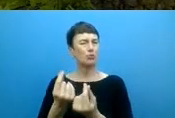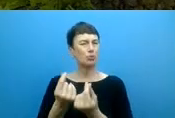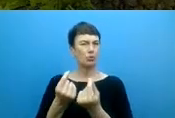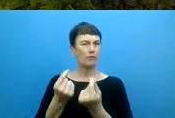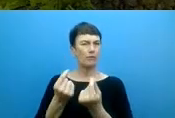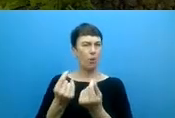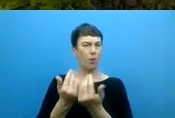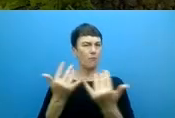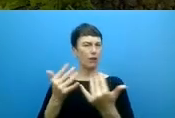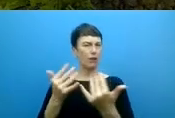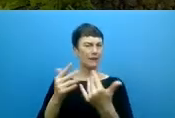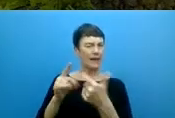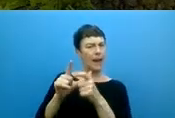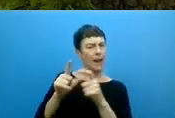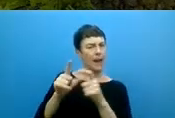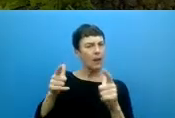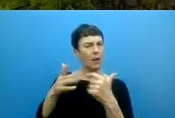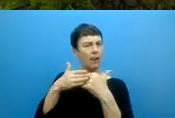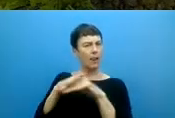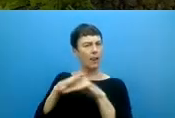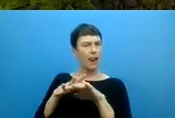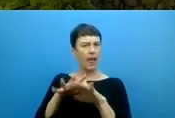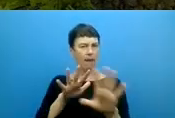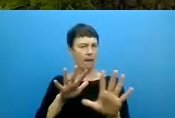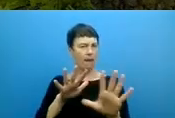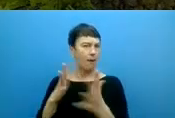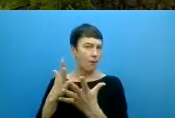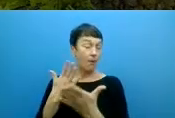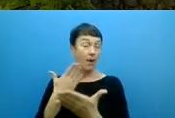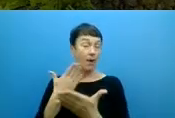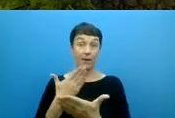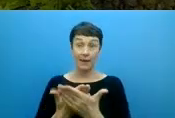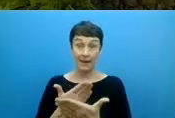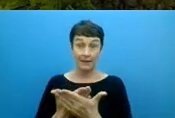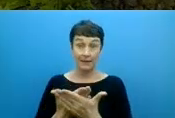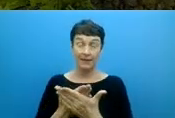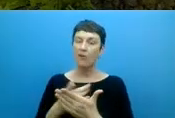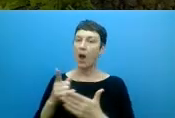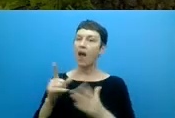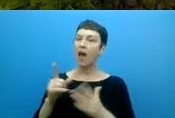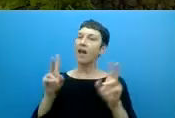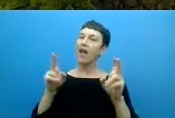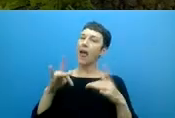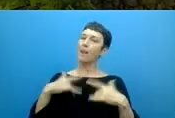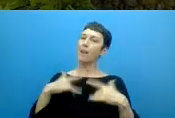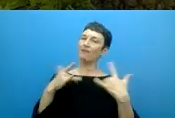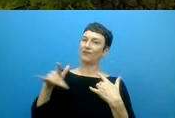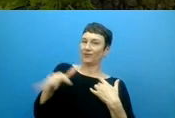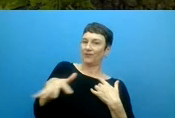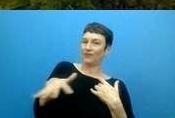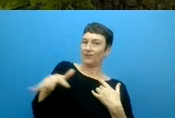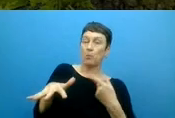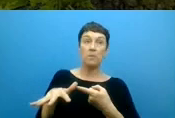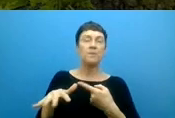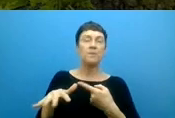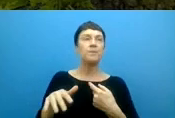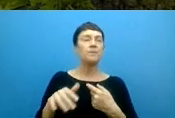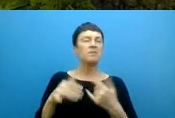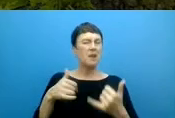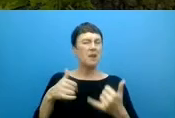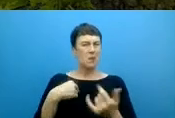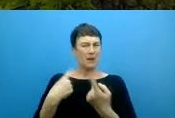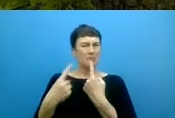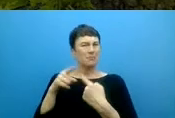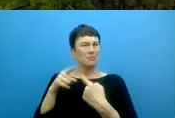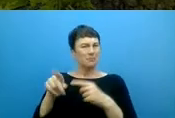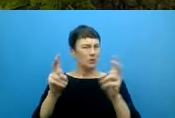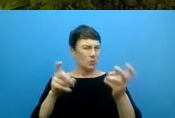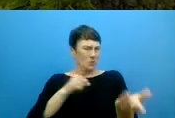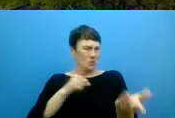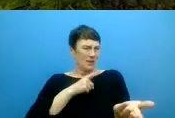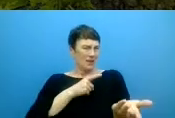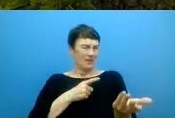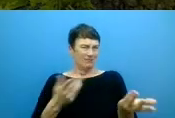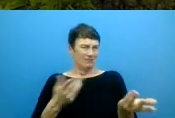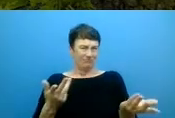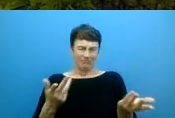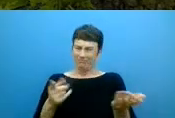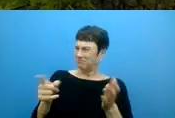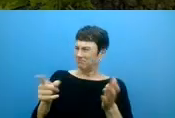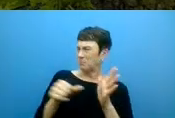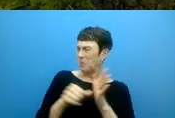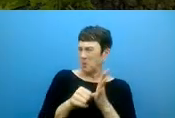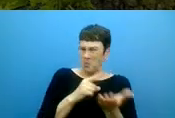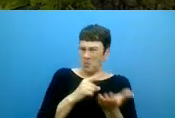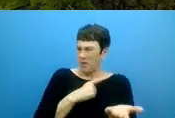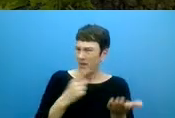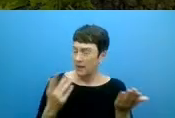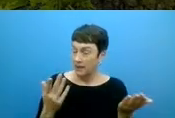So multilingualism in the living space. Now, first off, why are we talking about this? Why is this so important? And that's because the